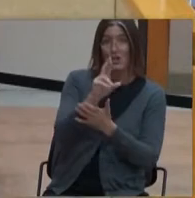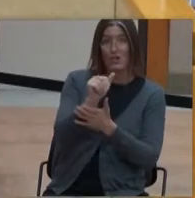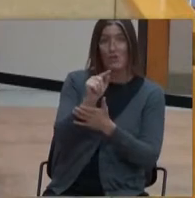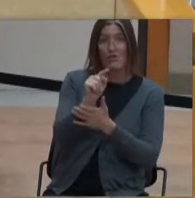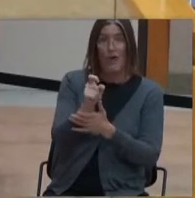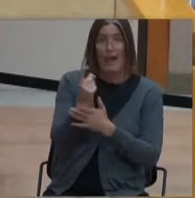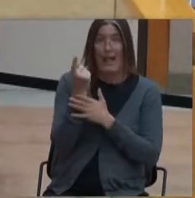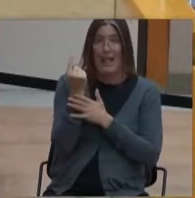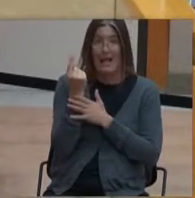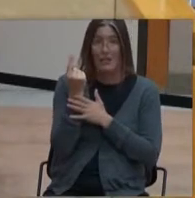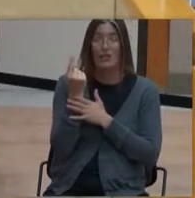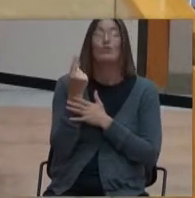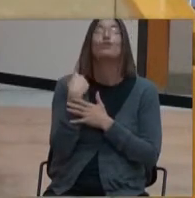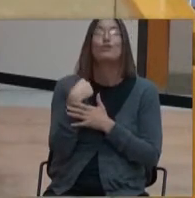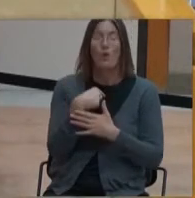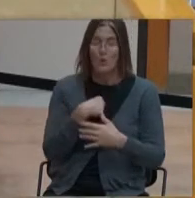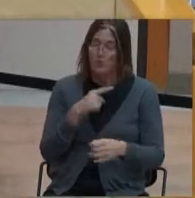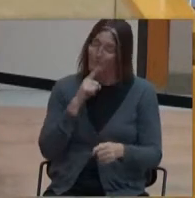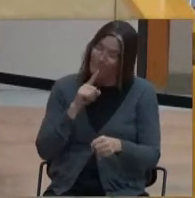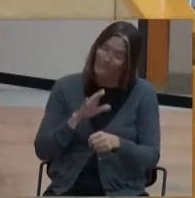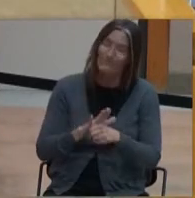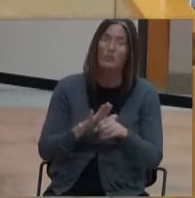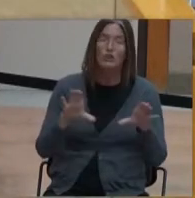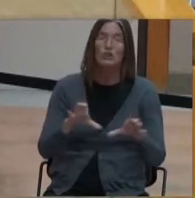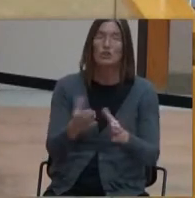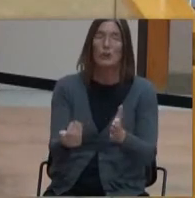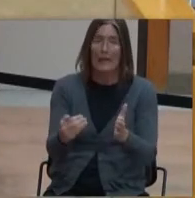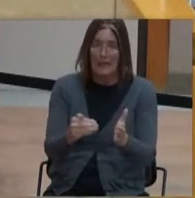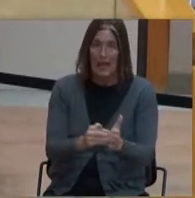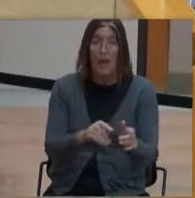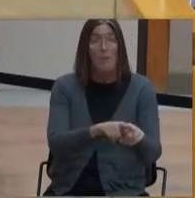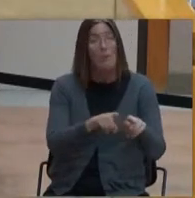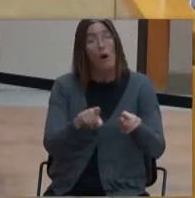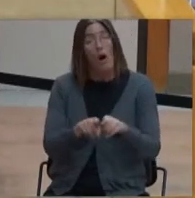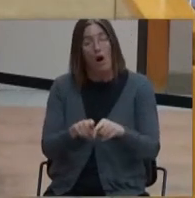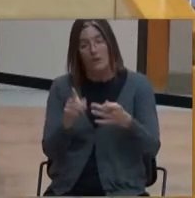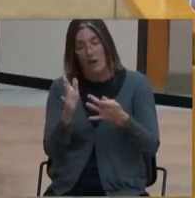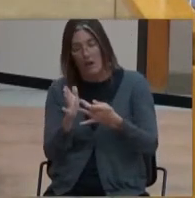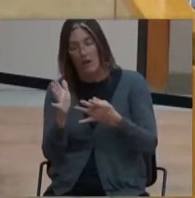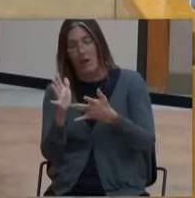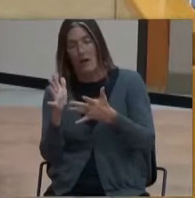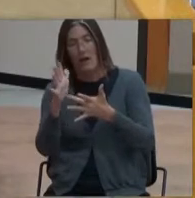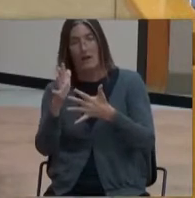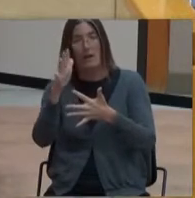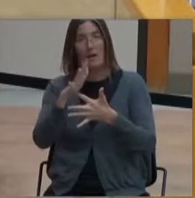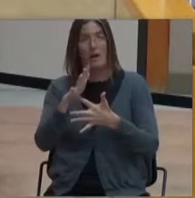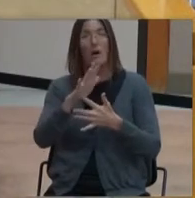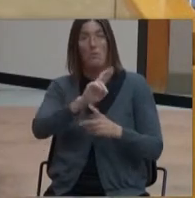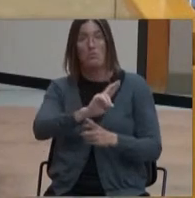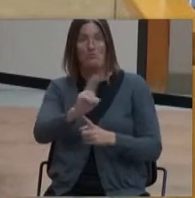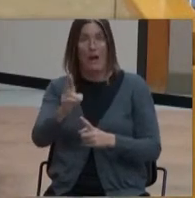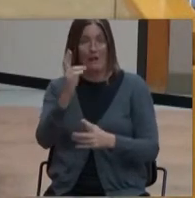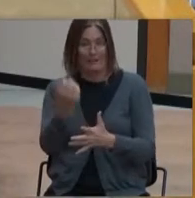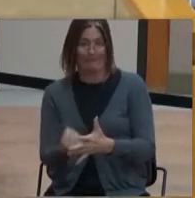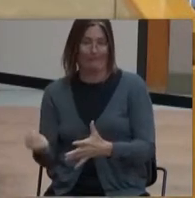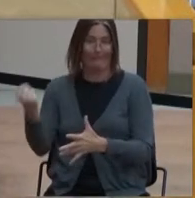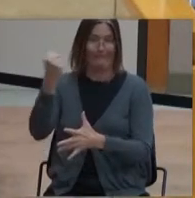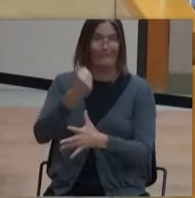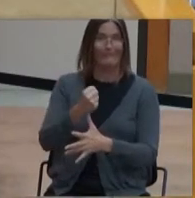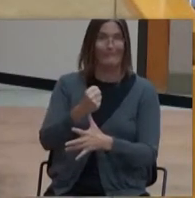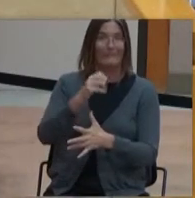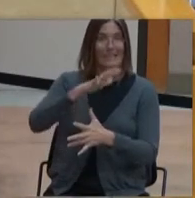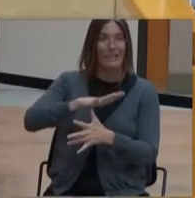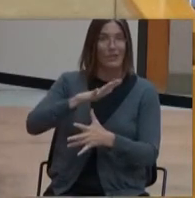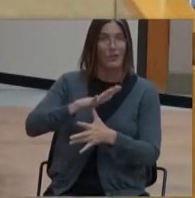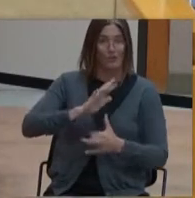again, but also ensure that underclassmen are looking forward to the process and also preparing for the process. As for seniors,